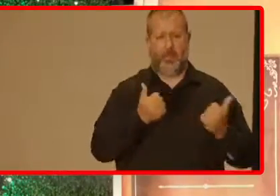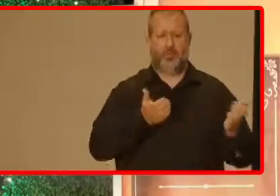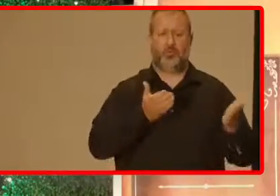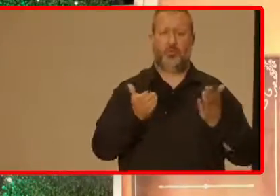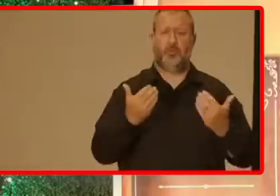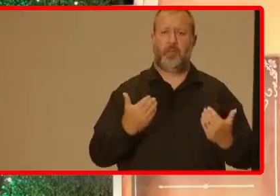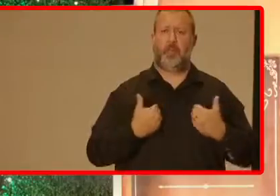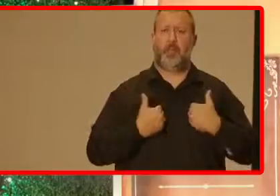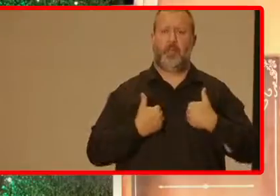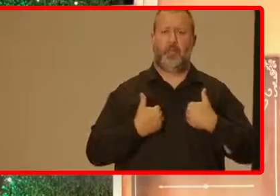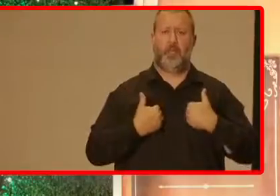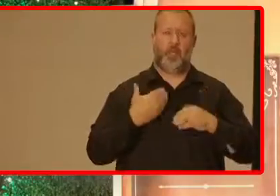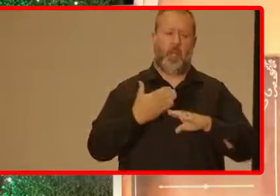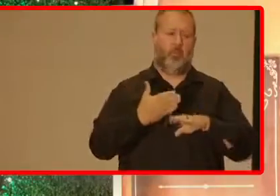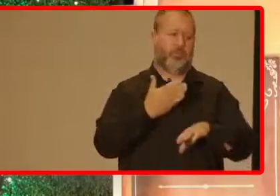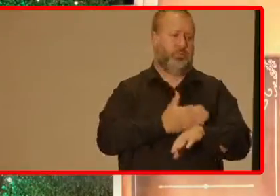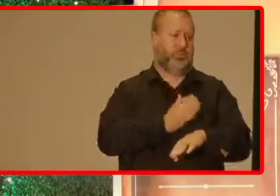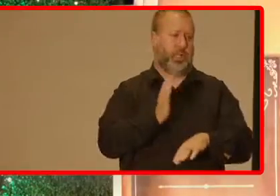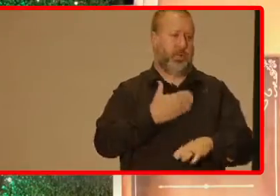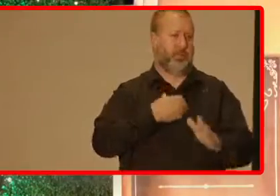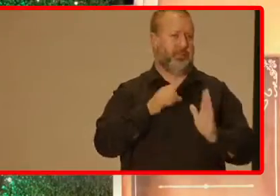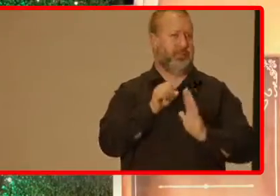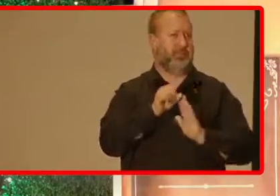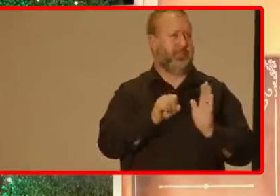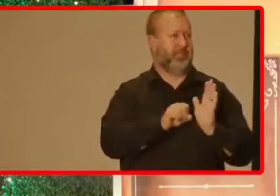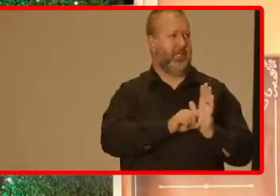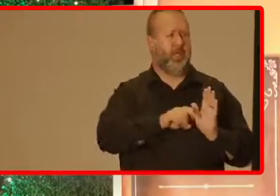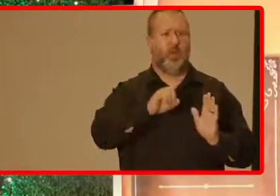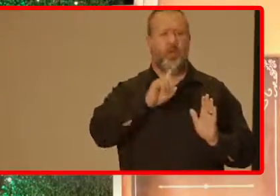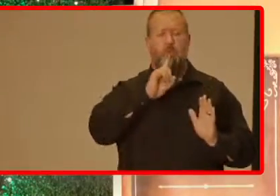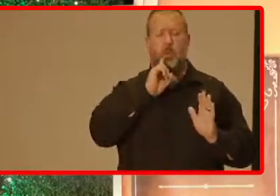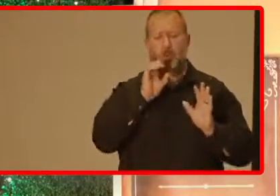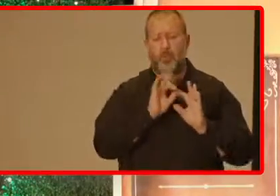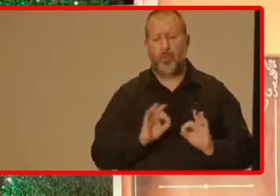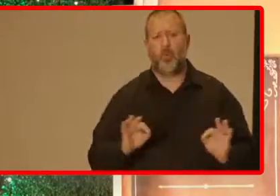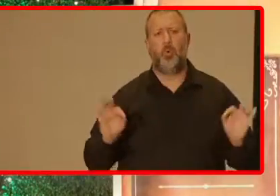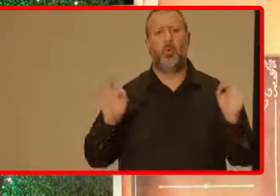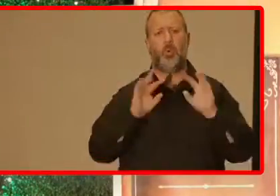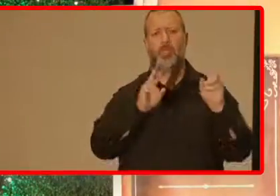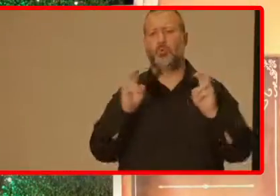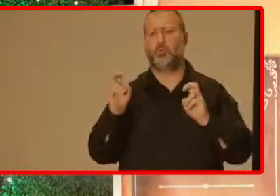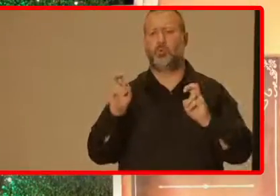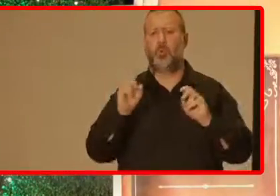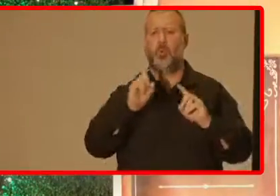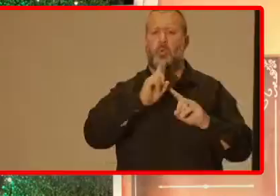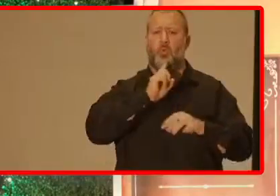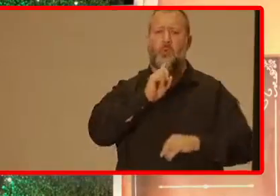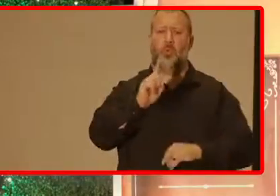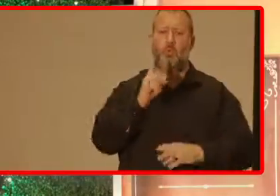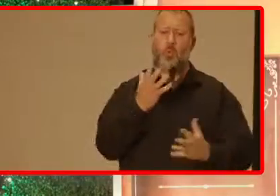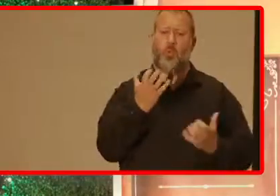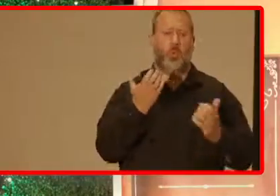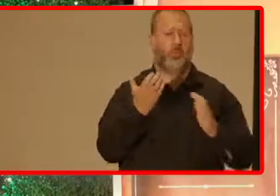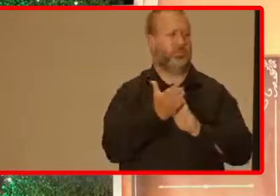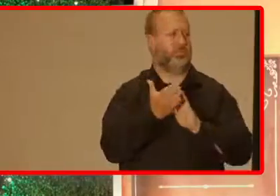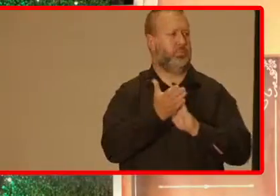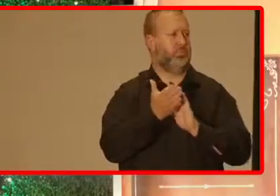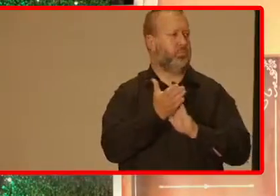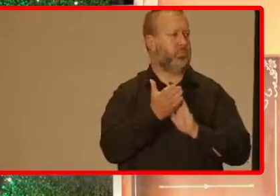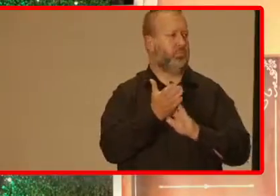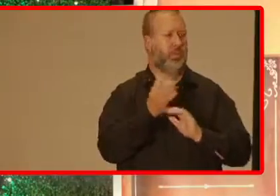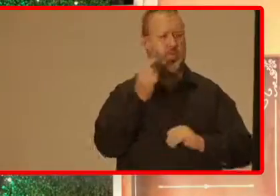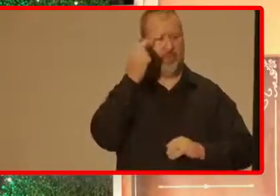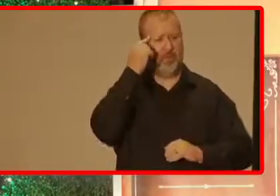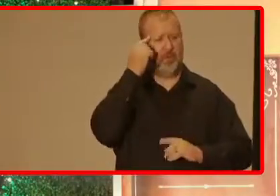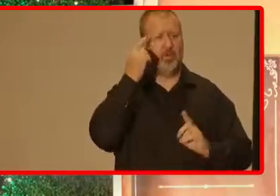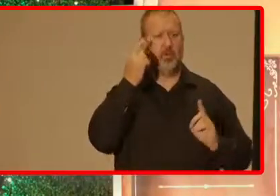services across the state. Such an important issue, and I really do want to applaud